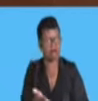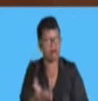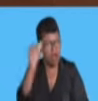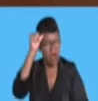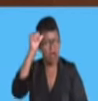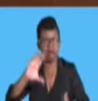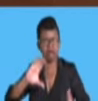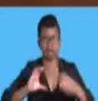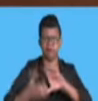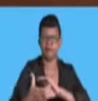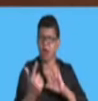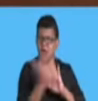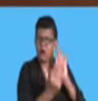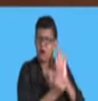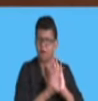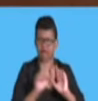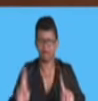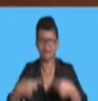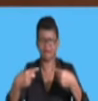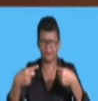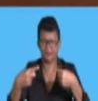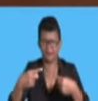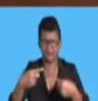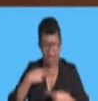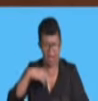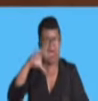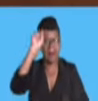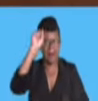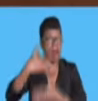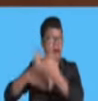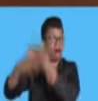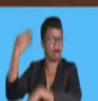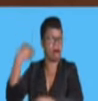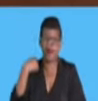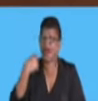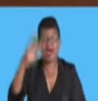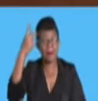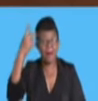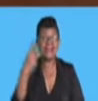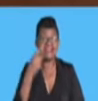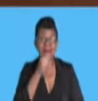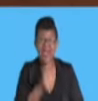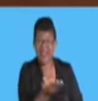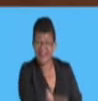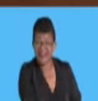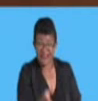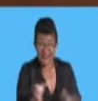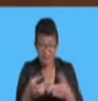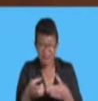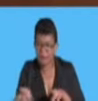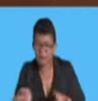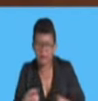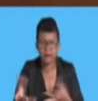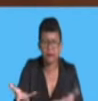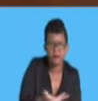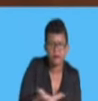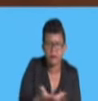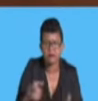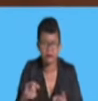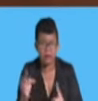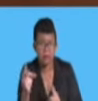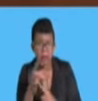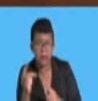officers and men, and there were no women in the army at the time, of the Fiji military forces, was instrumental in the restoration